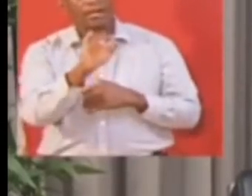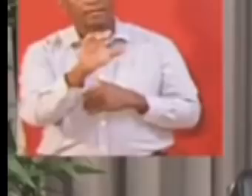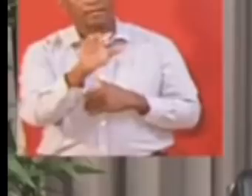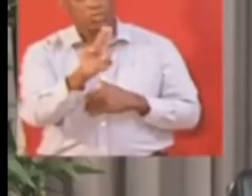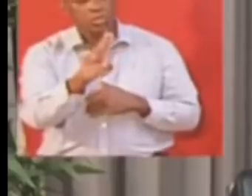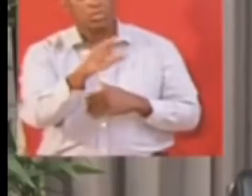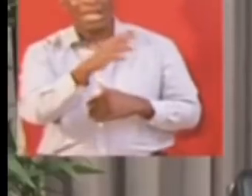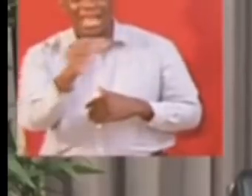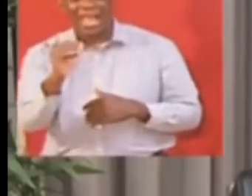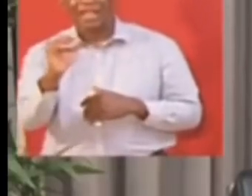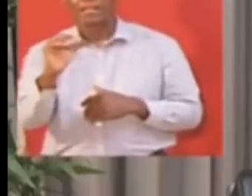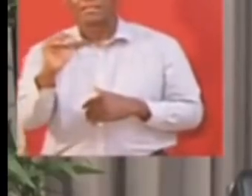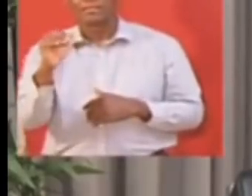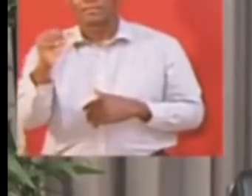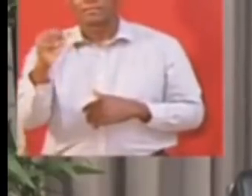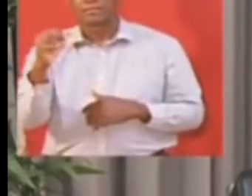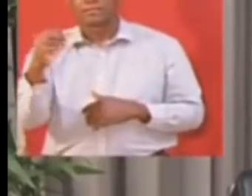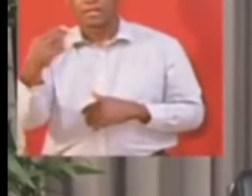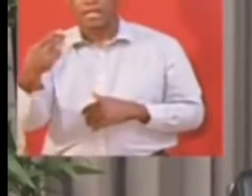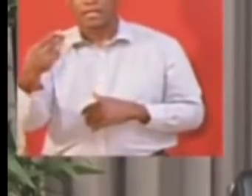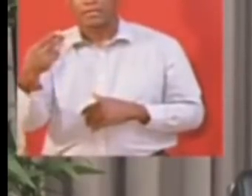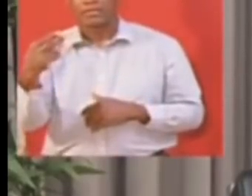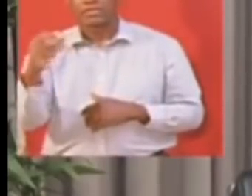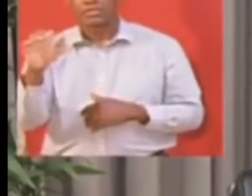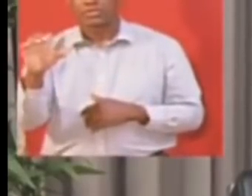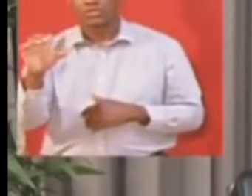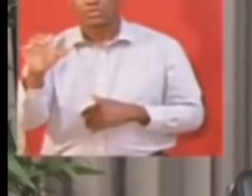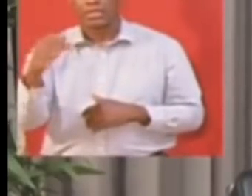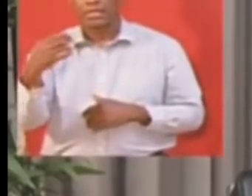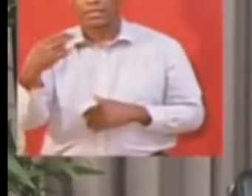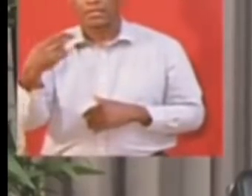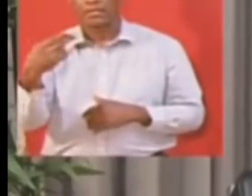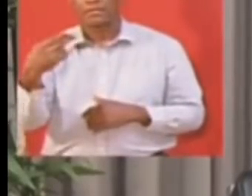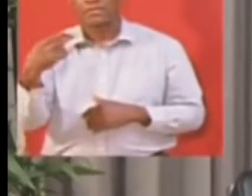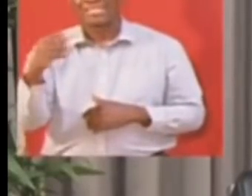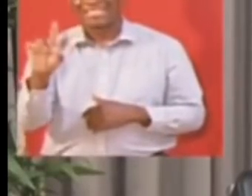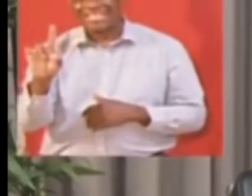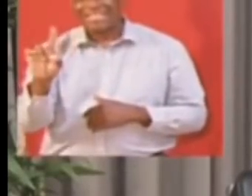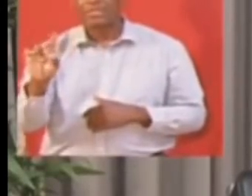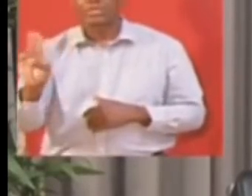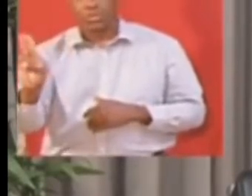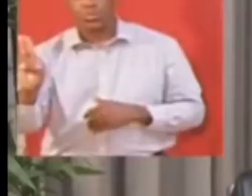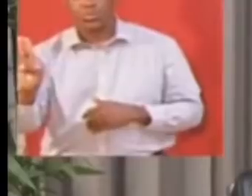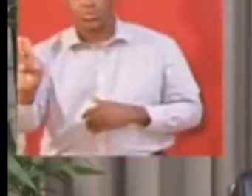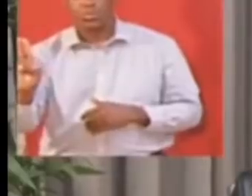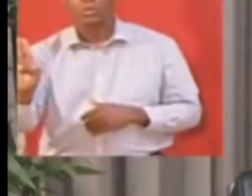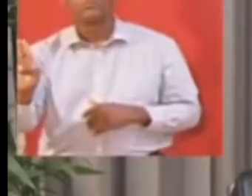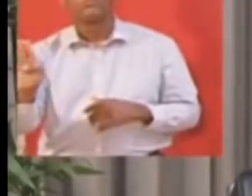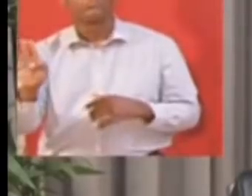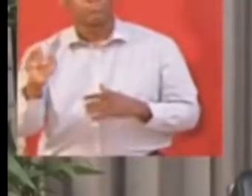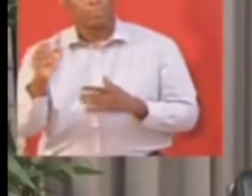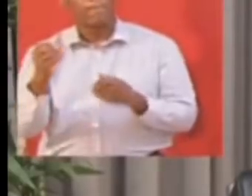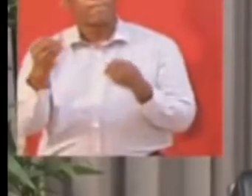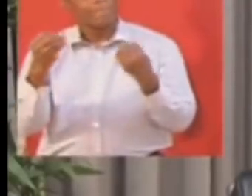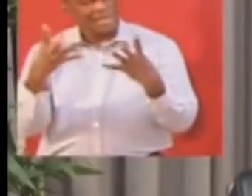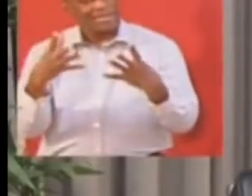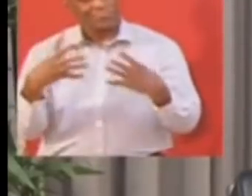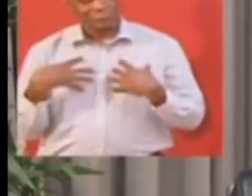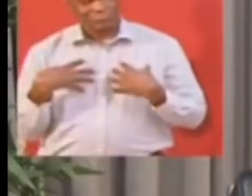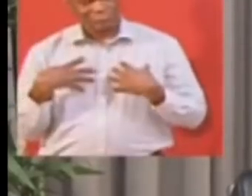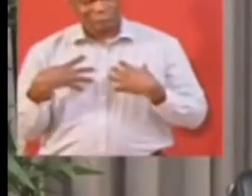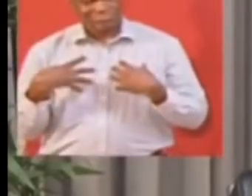down, of course, to the normal hospital wards, and then, of course, eventually discharged back to their loved ones. So that has happened on a number of